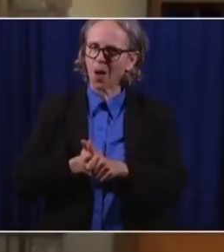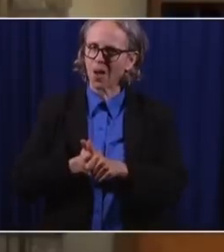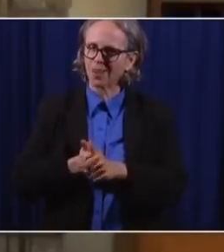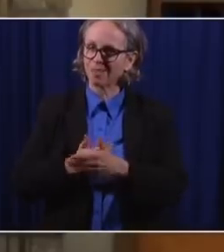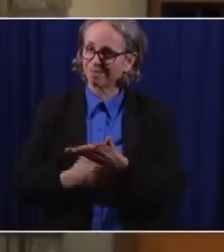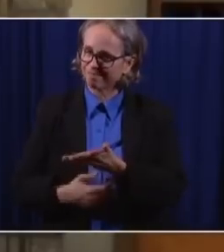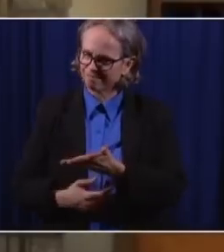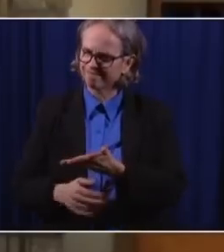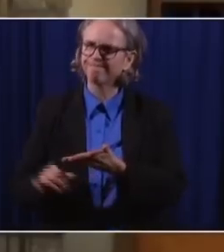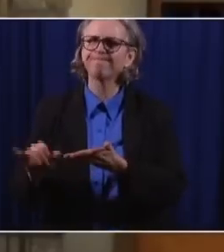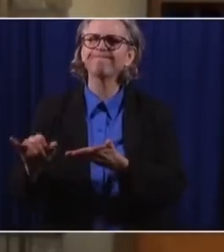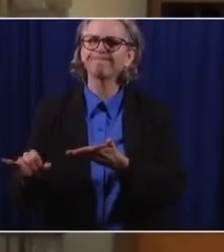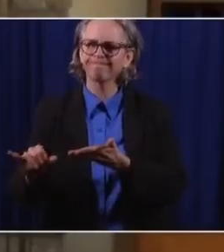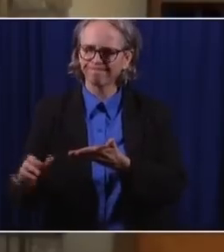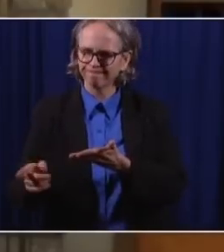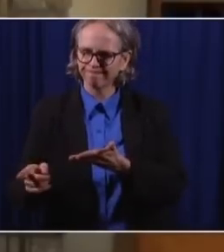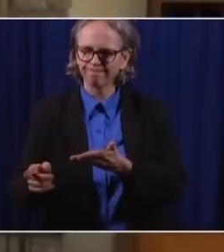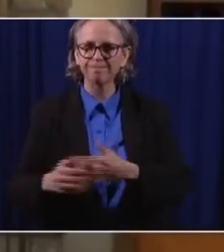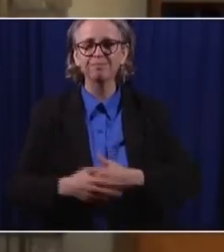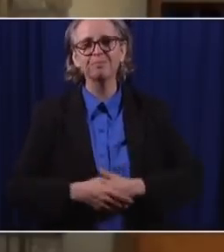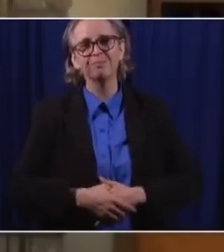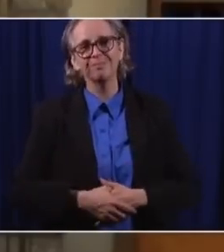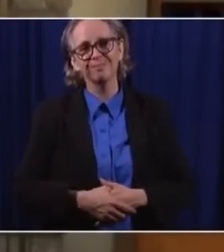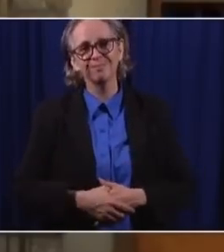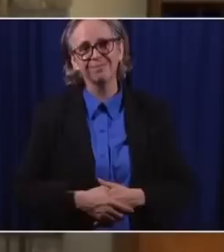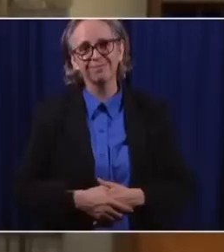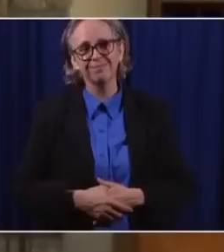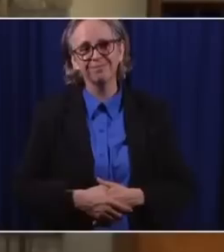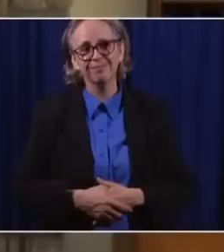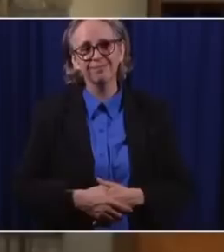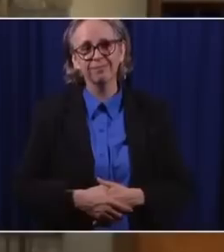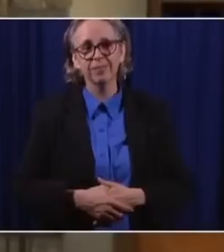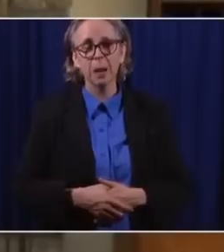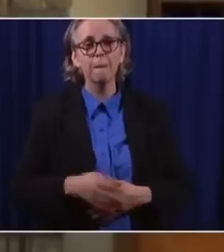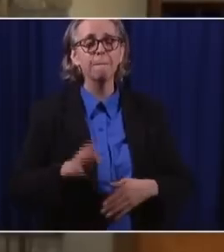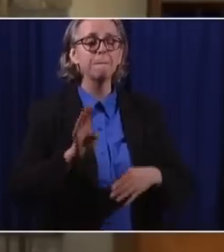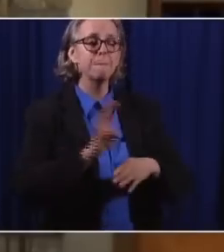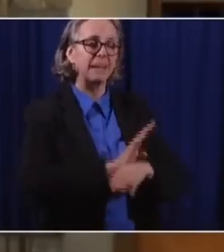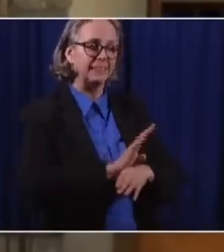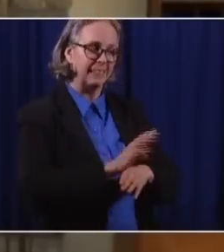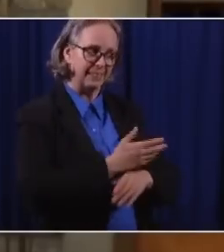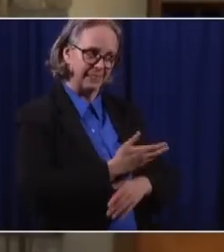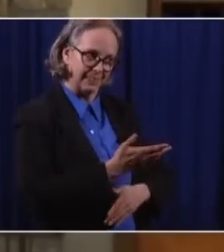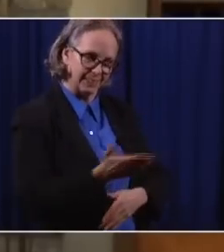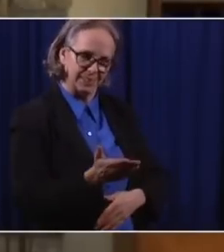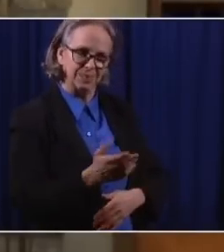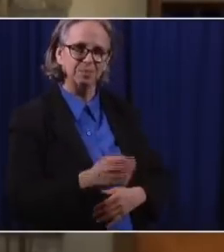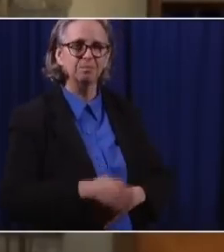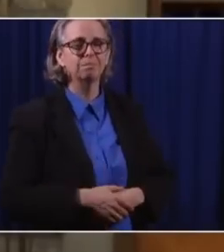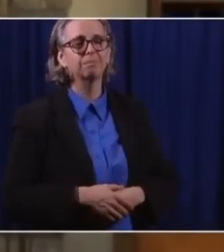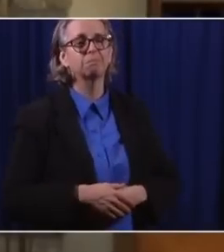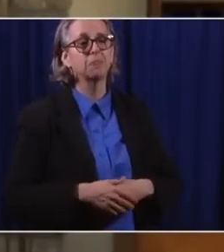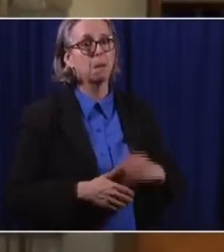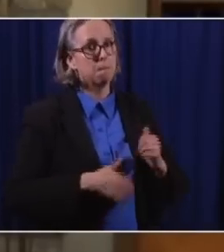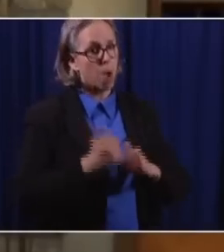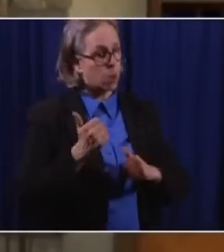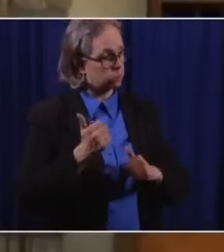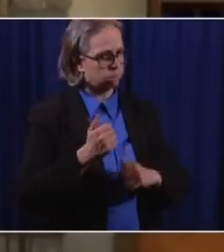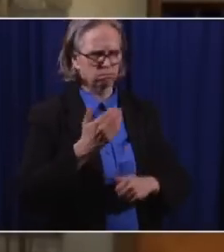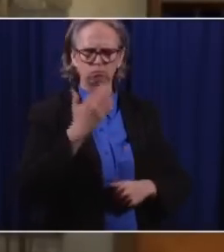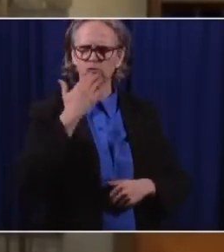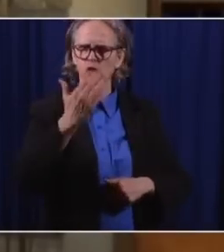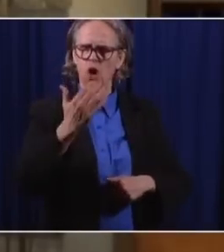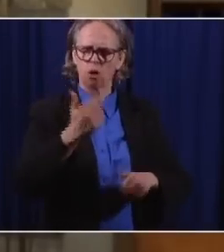Generally, in regard to business, most businesses are doing a good job and requiring